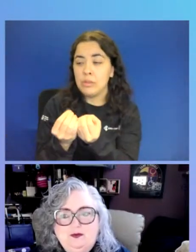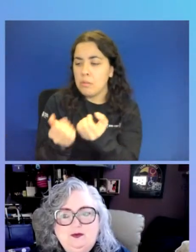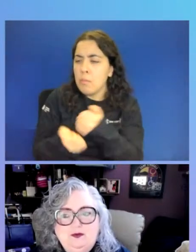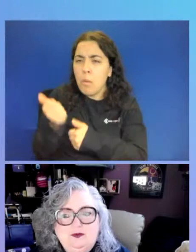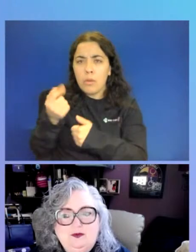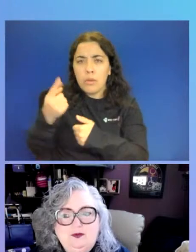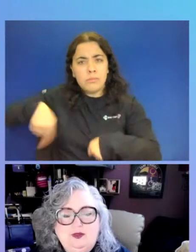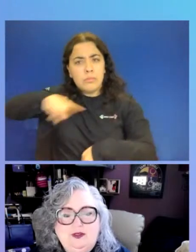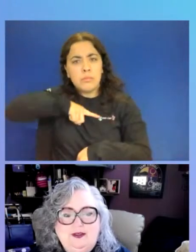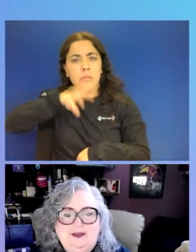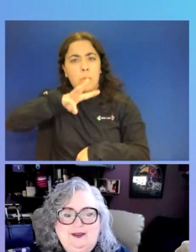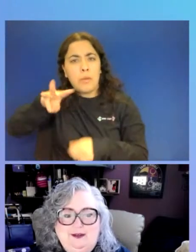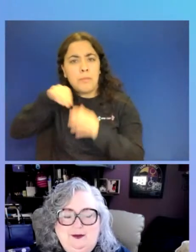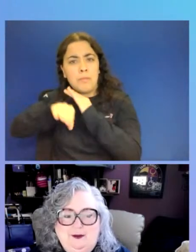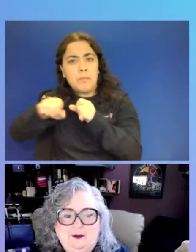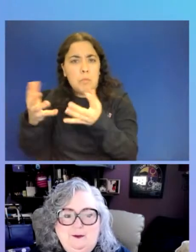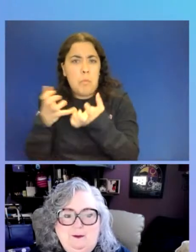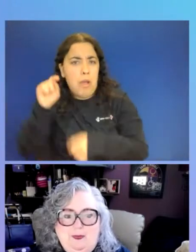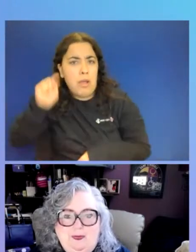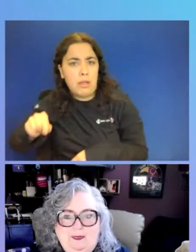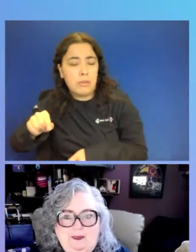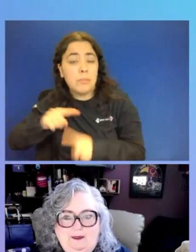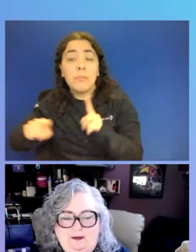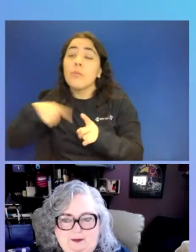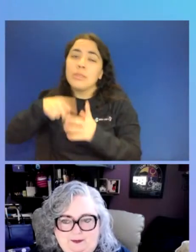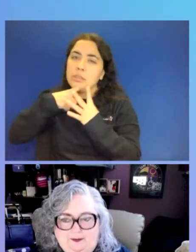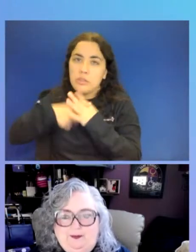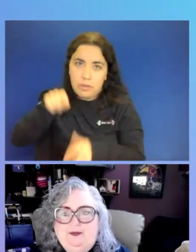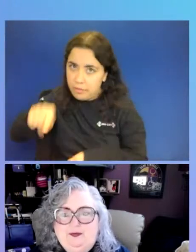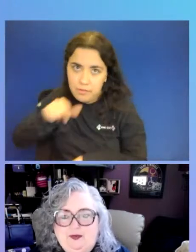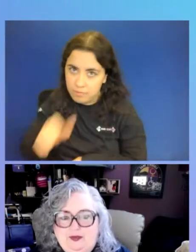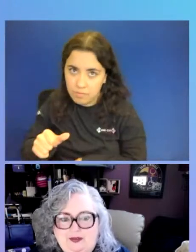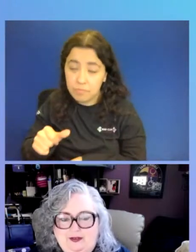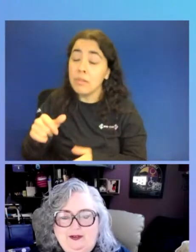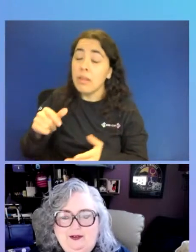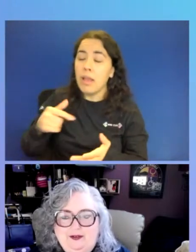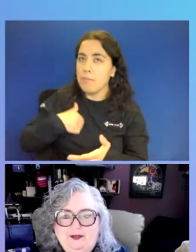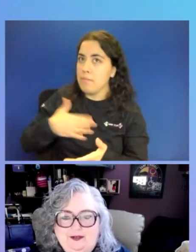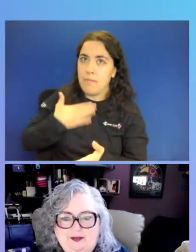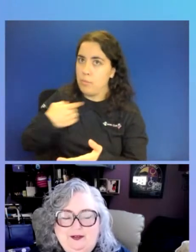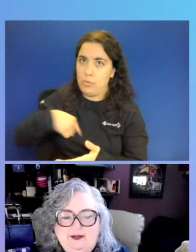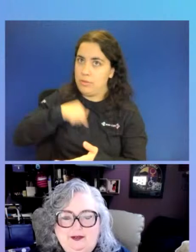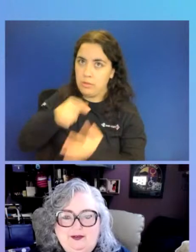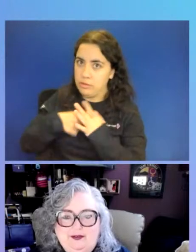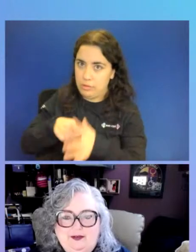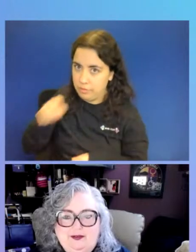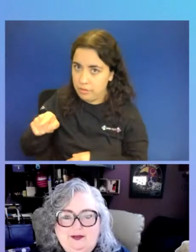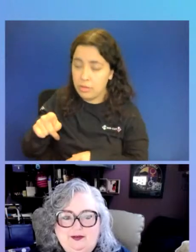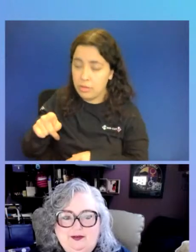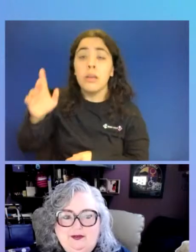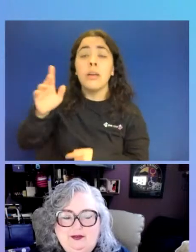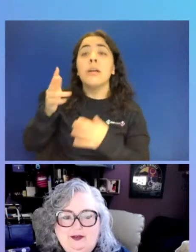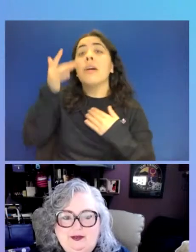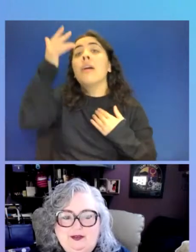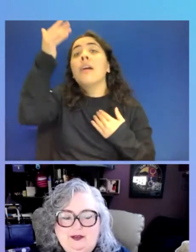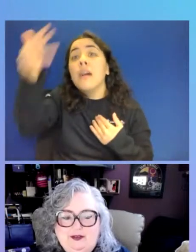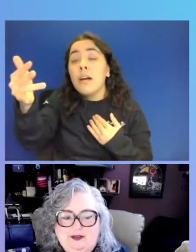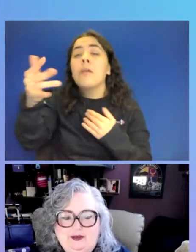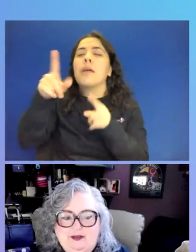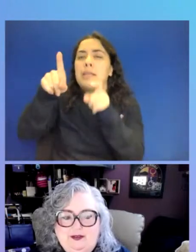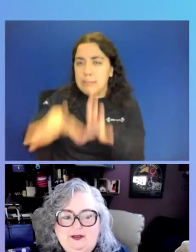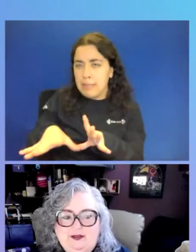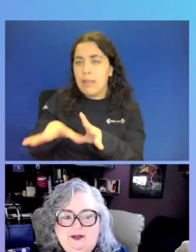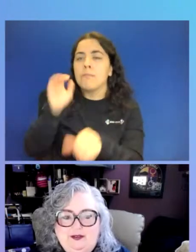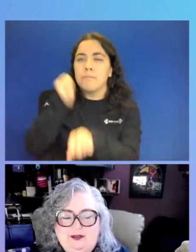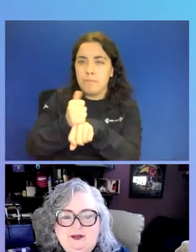started. And I'm really glad that that's not where we started. Now, we did end up creating an exam specifically for the web, but we started